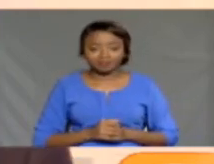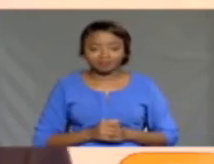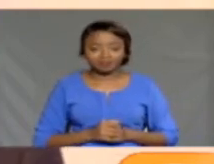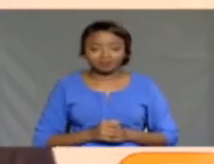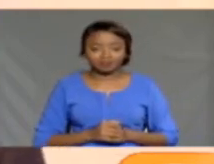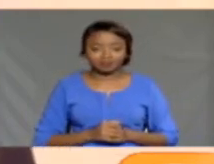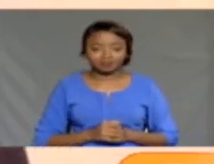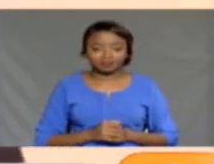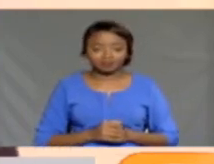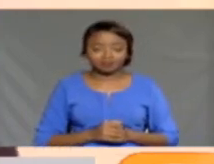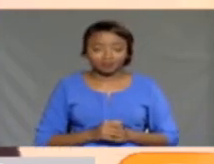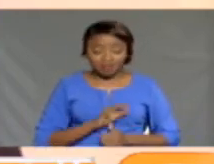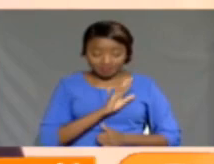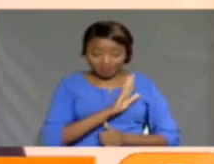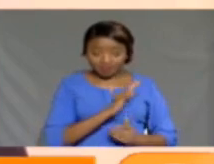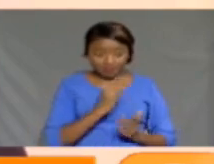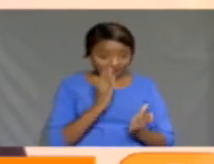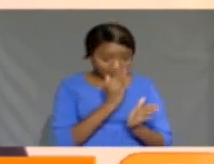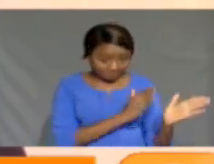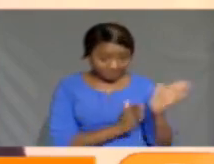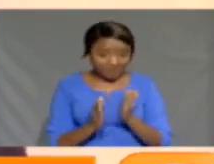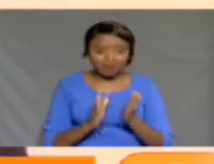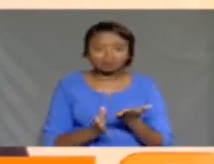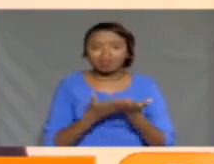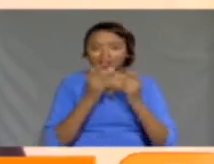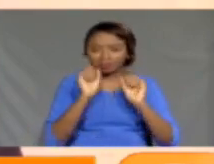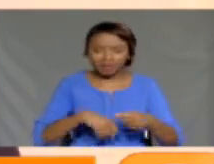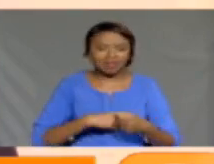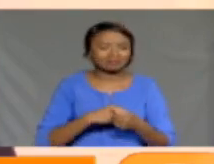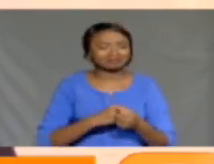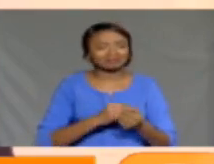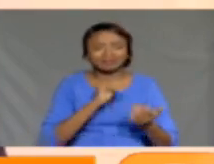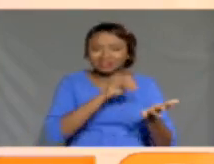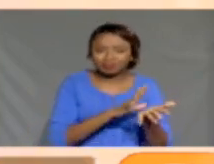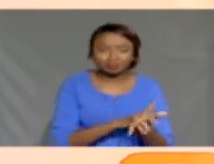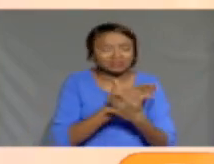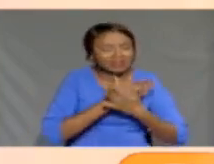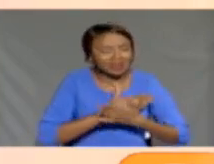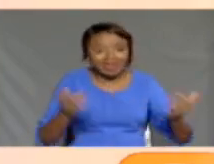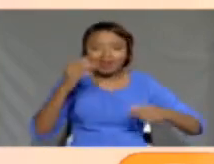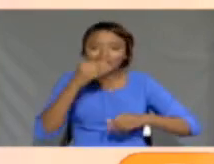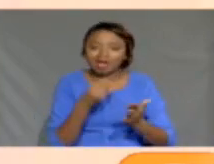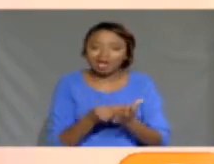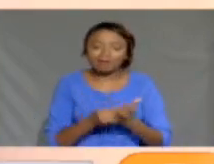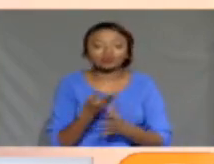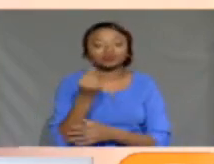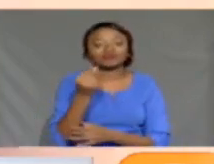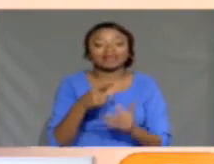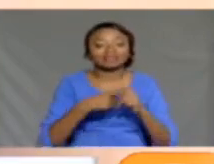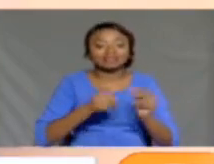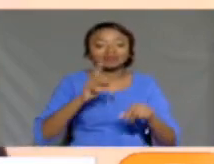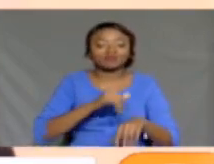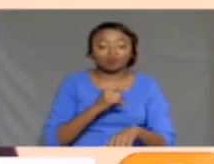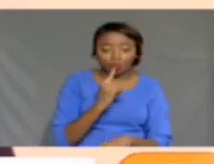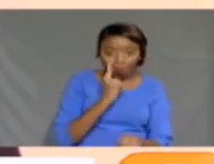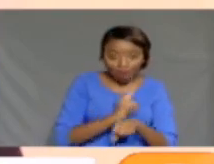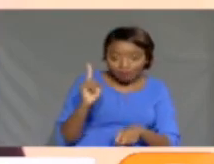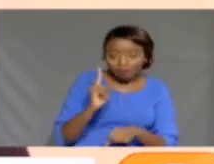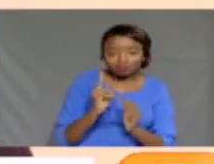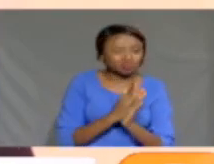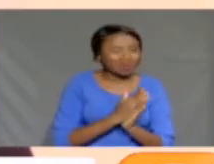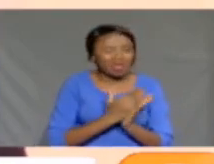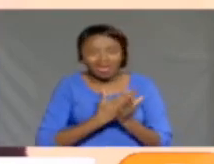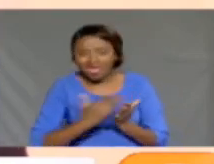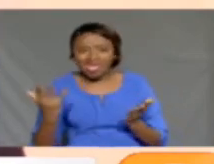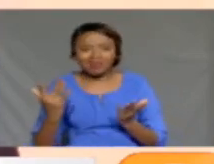Mobikeza is able to accommodate unlimited deposits. You can deposit any amount of money, starting from 1 shilling to whichever you